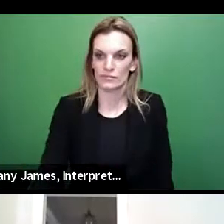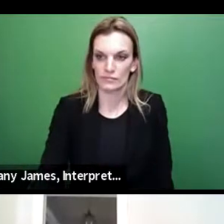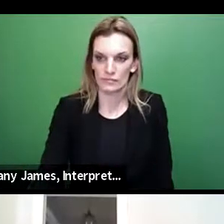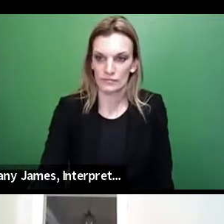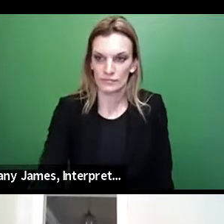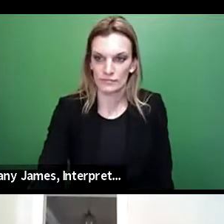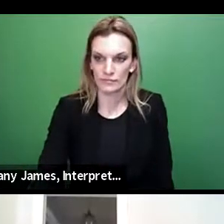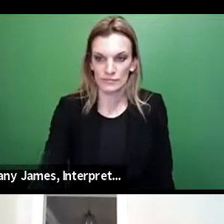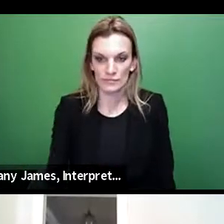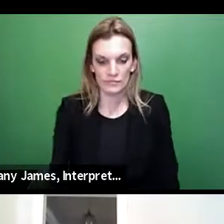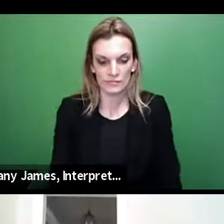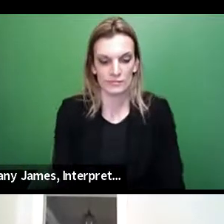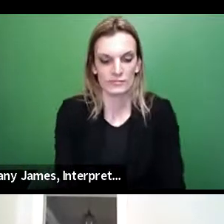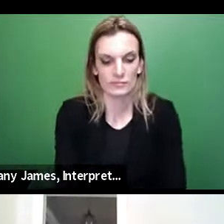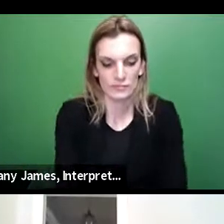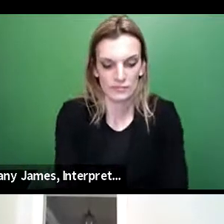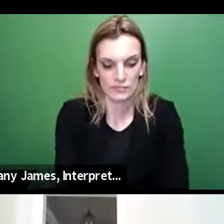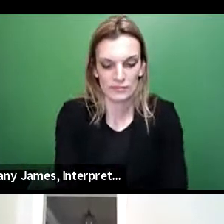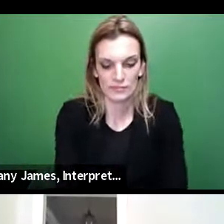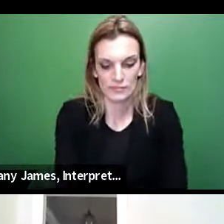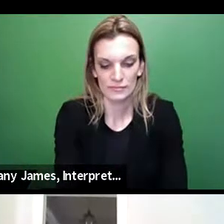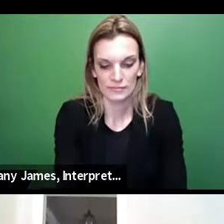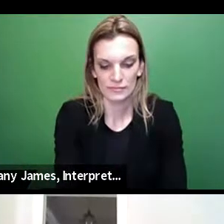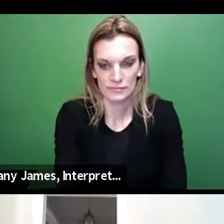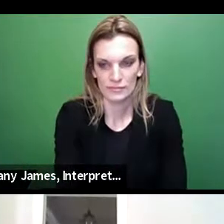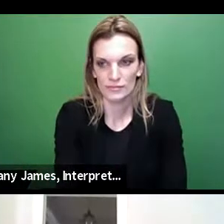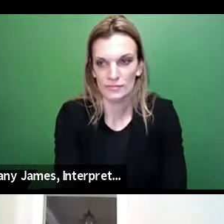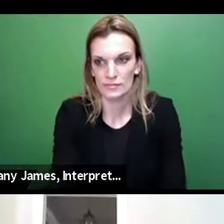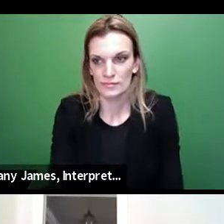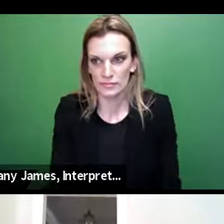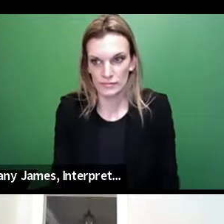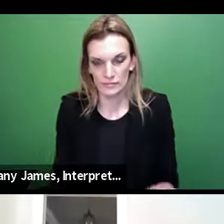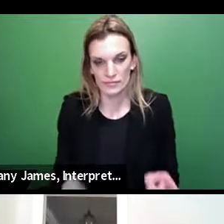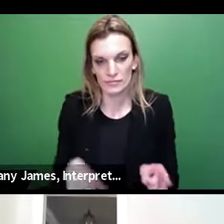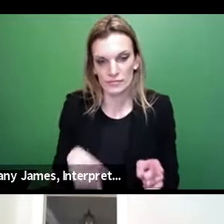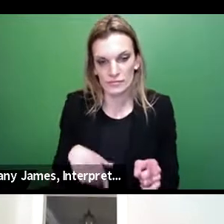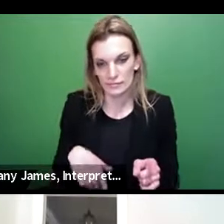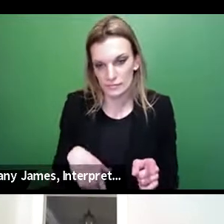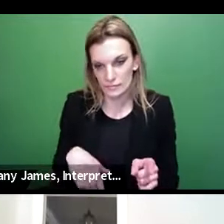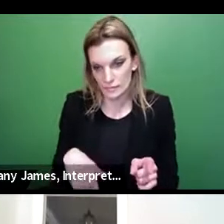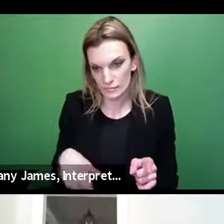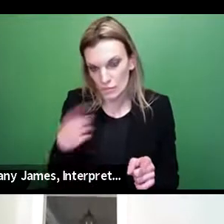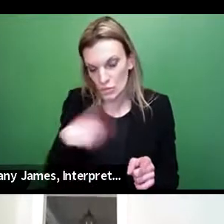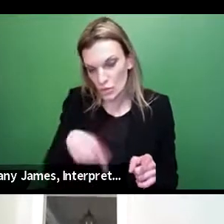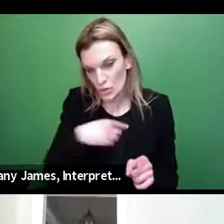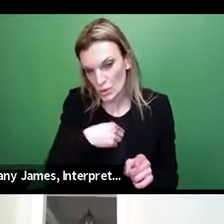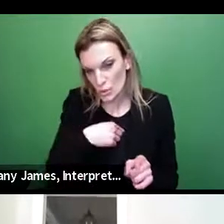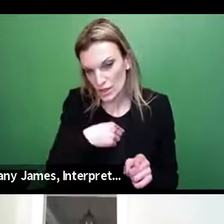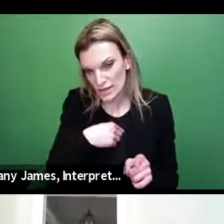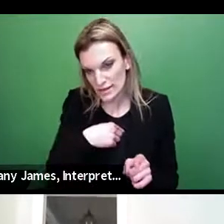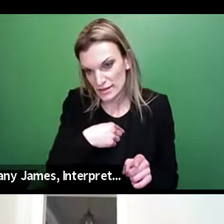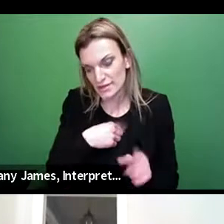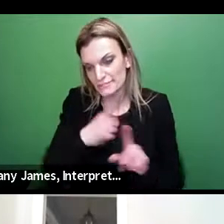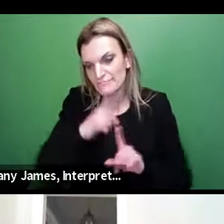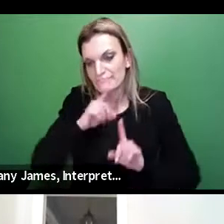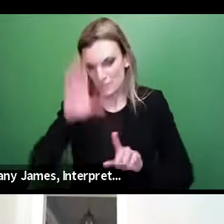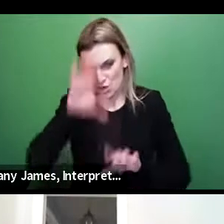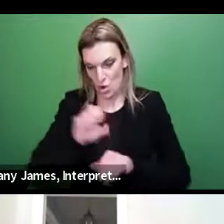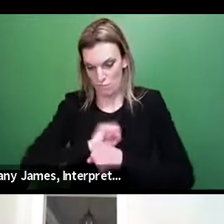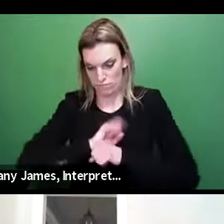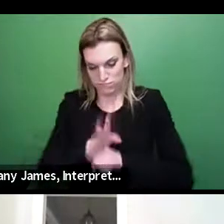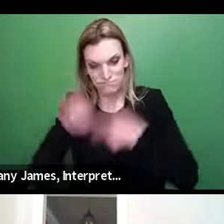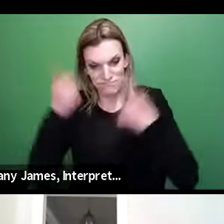COVID-19 crisis, we pivoted to be responsive to the demands